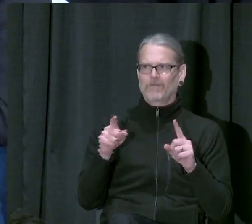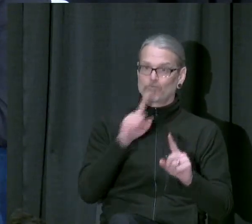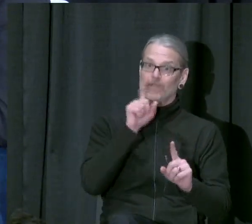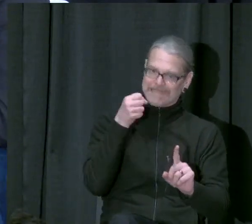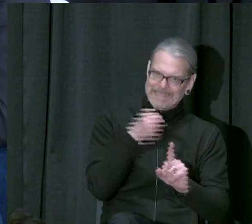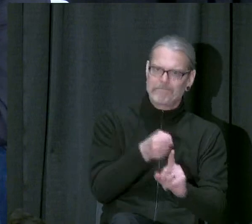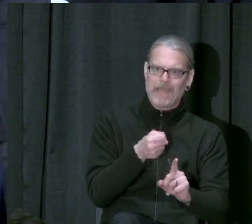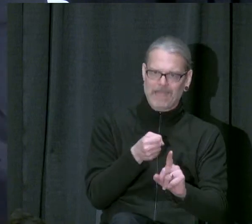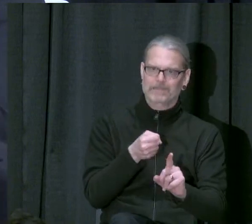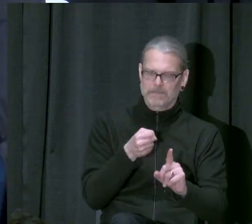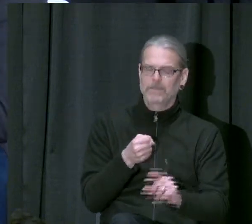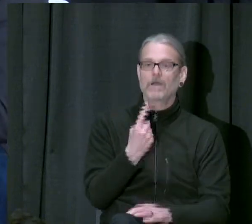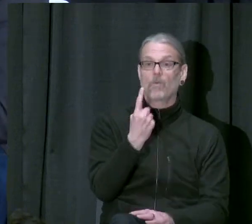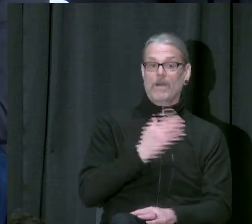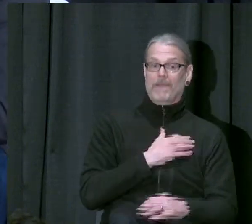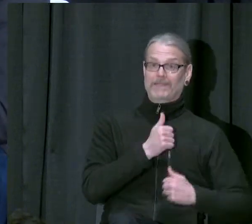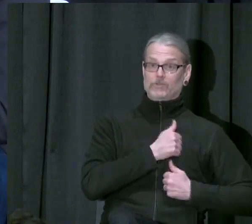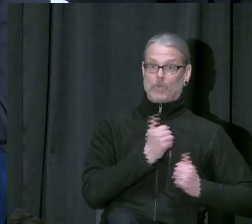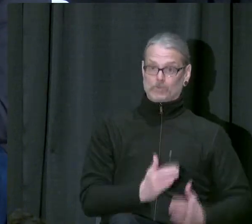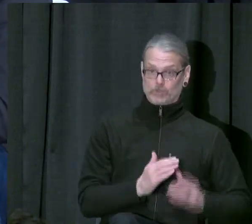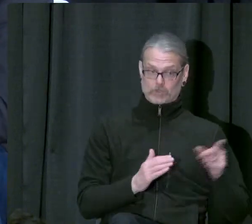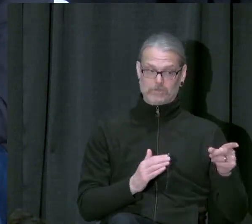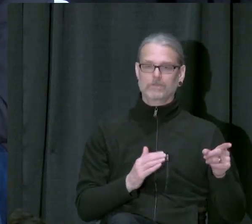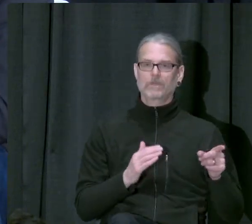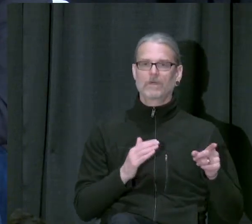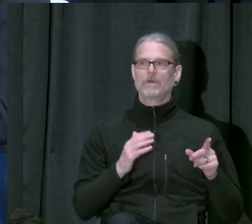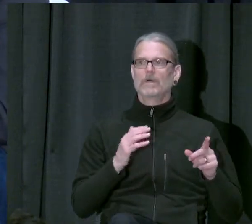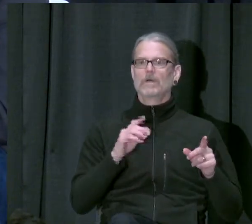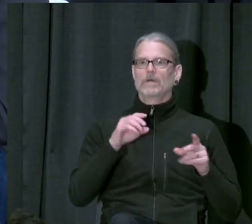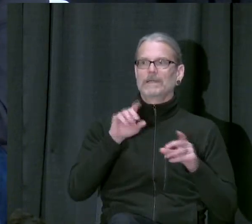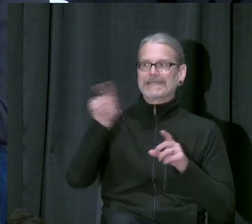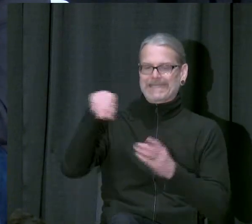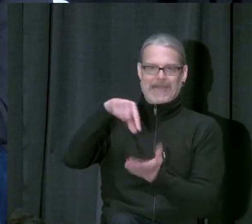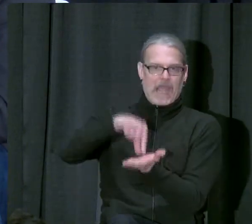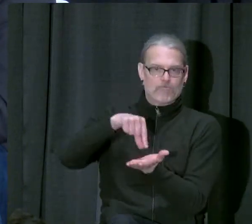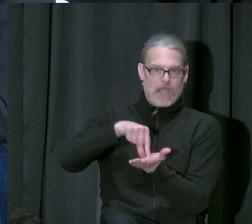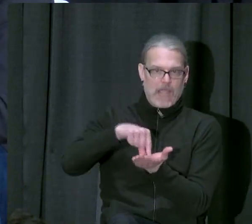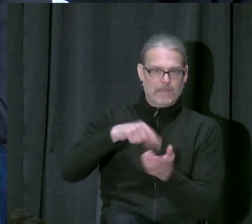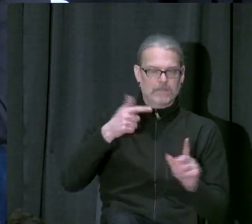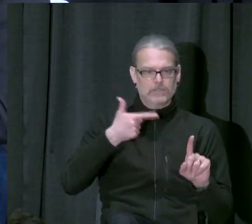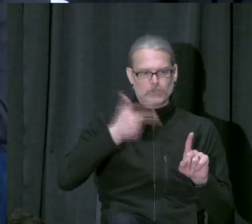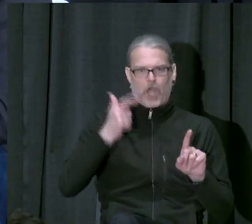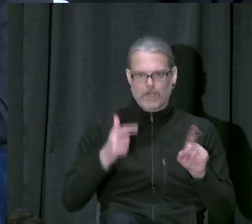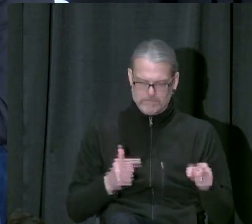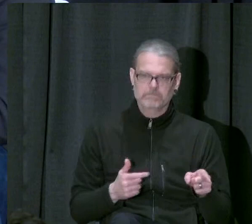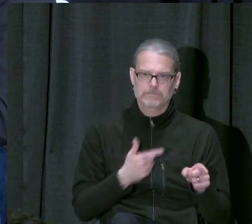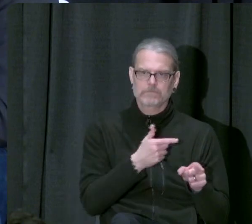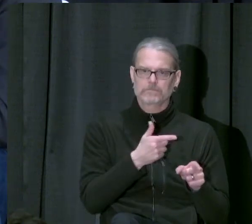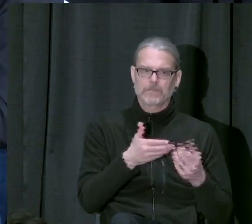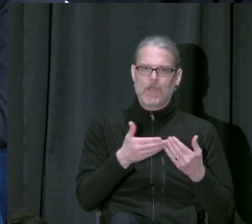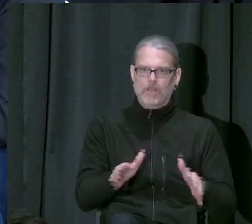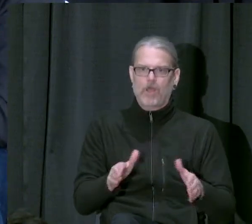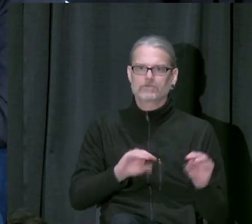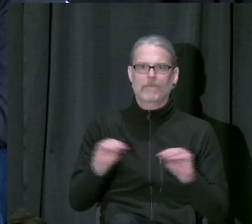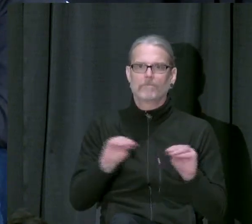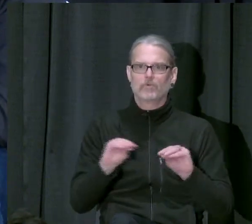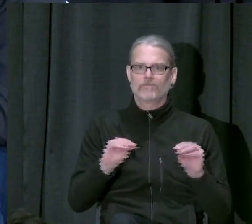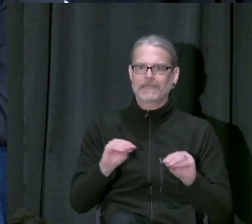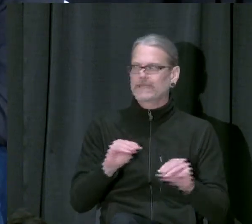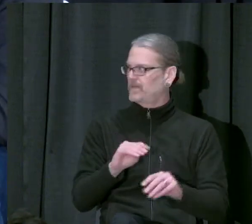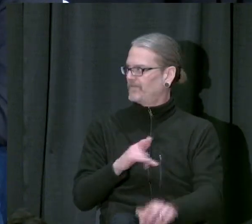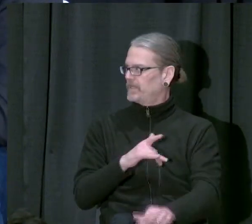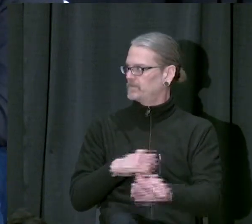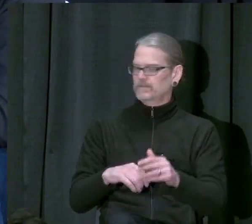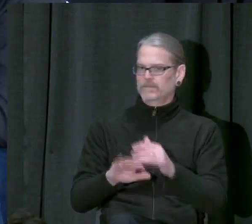impact. One of my soldiers was shot in Iraq and lost a lot of dexterity in his primary arm. He